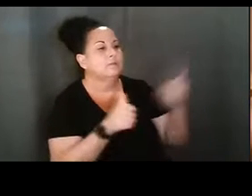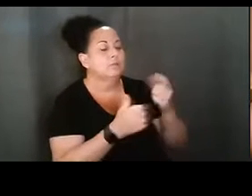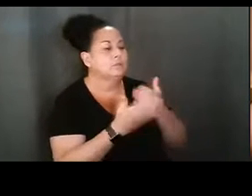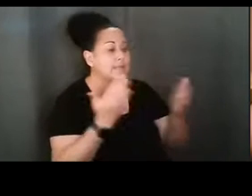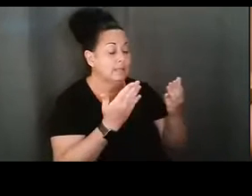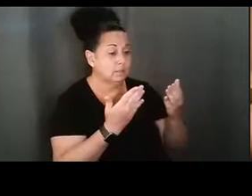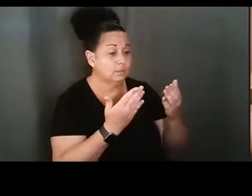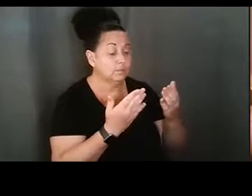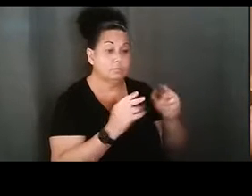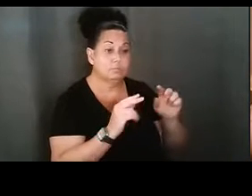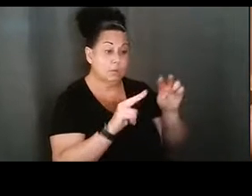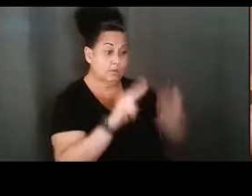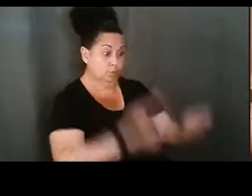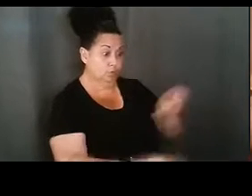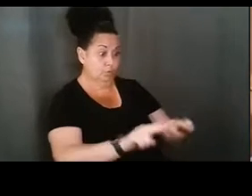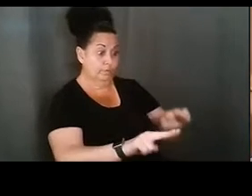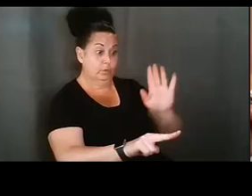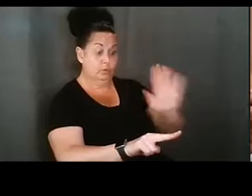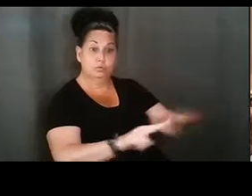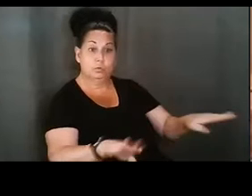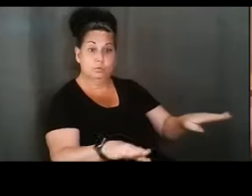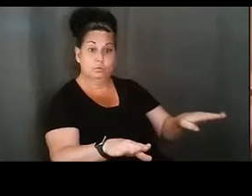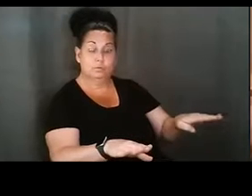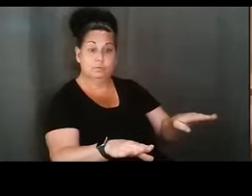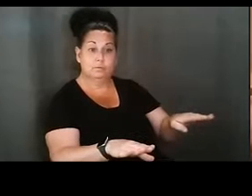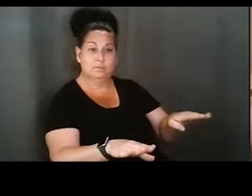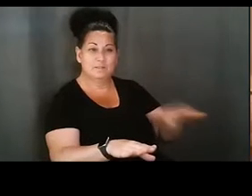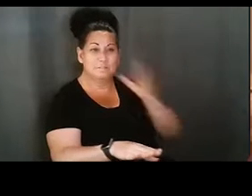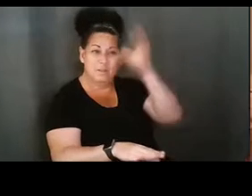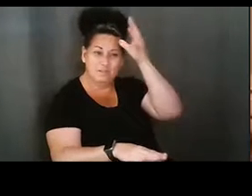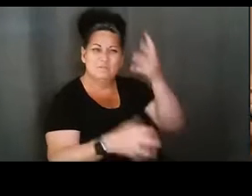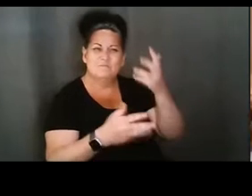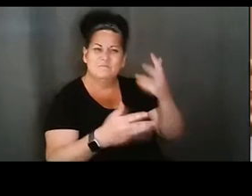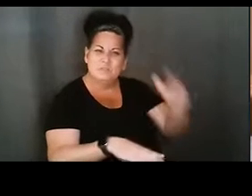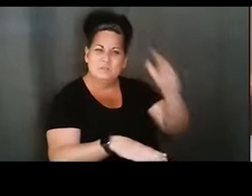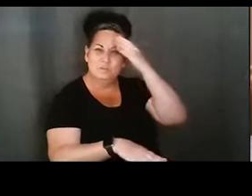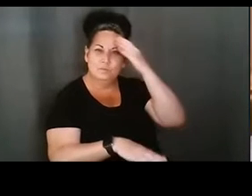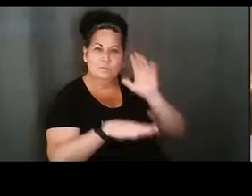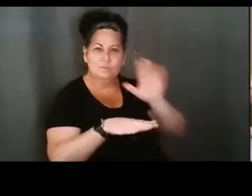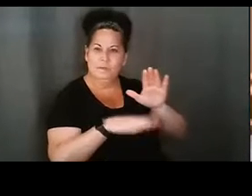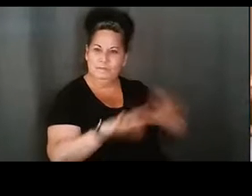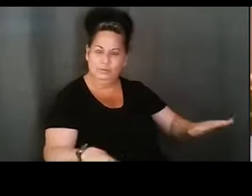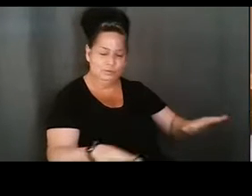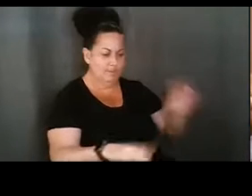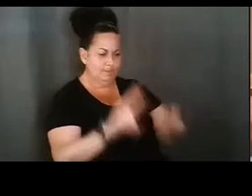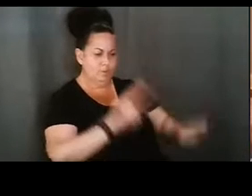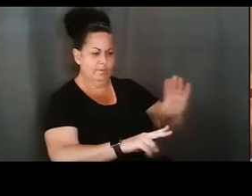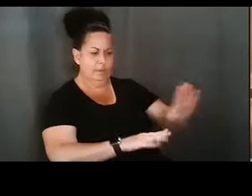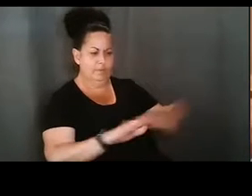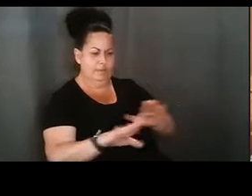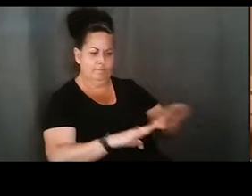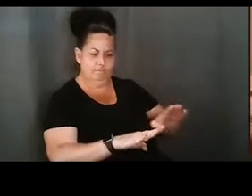your child. Parents know their children better than anyone. Observing their behavior, do you see any